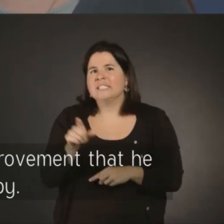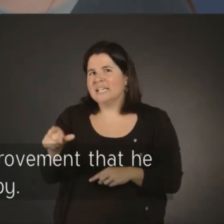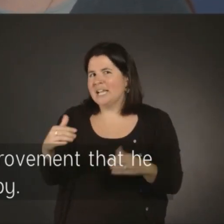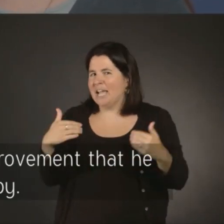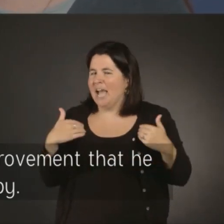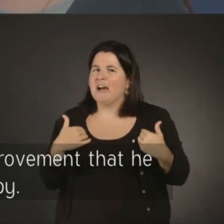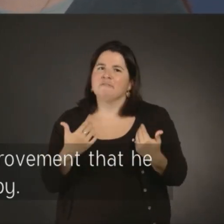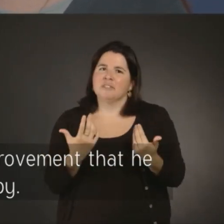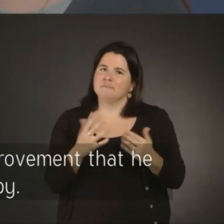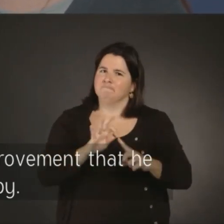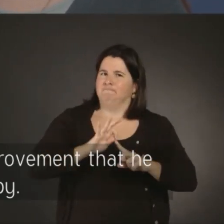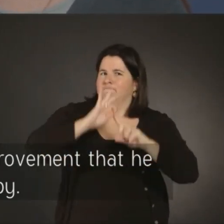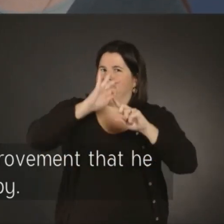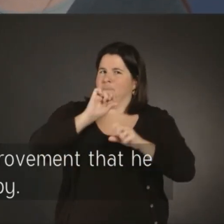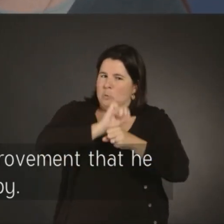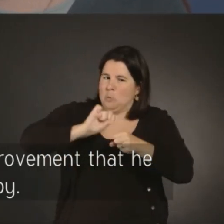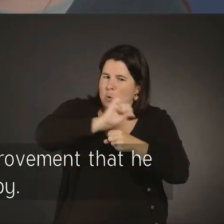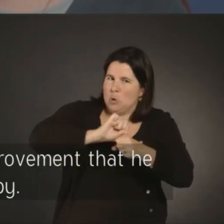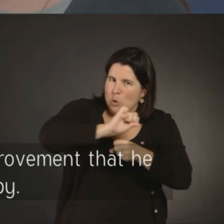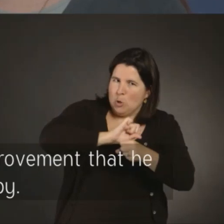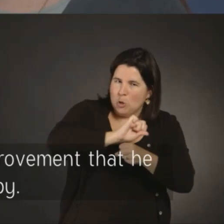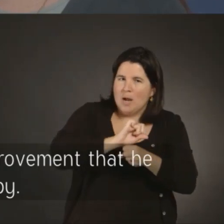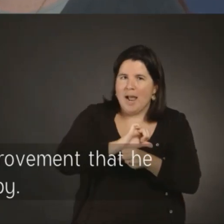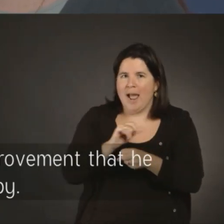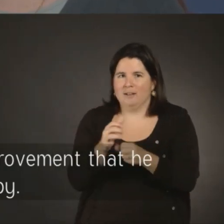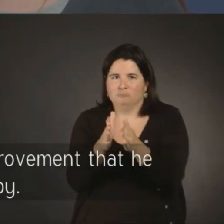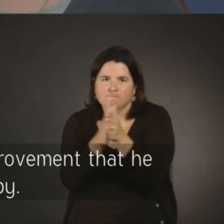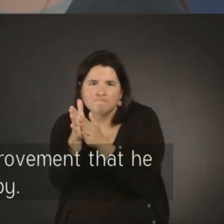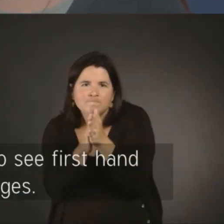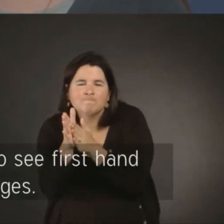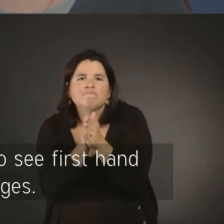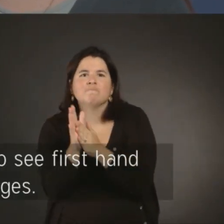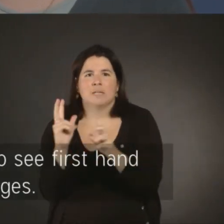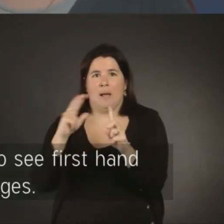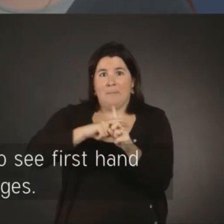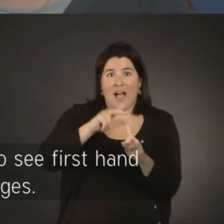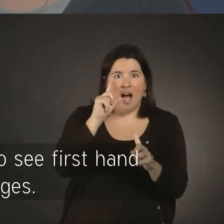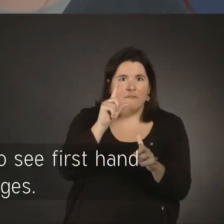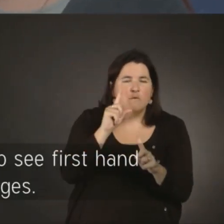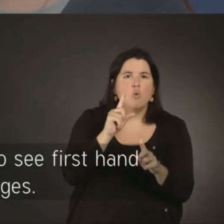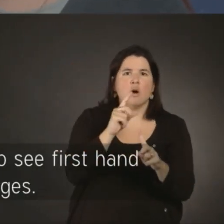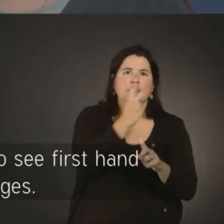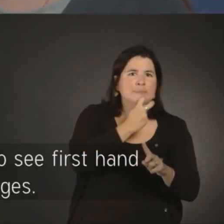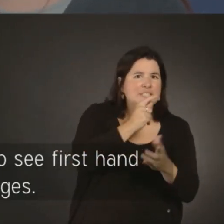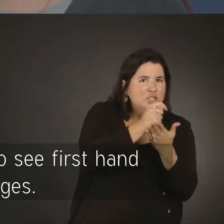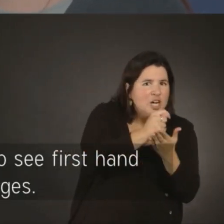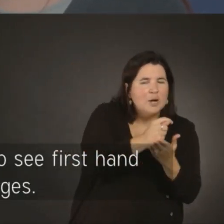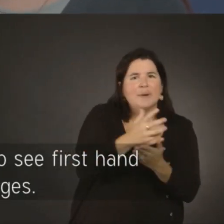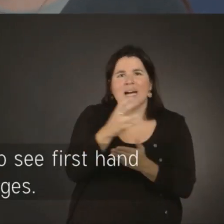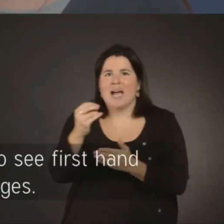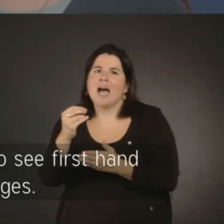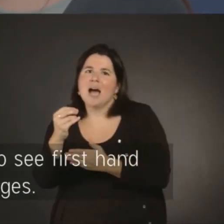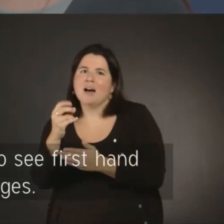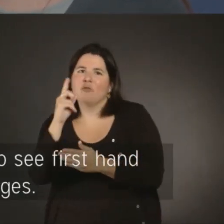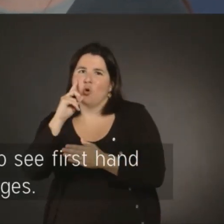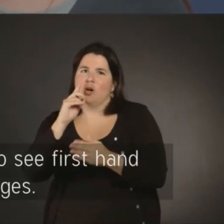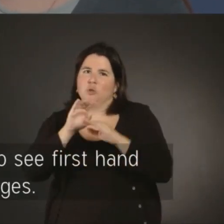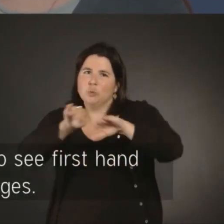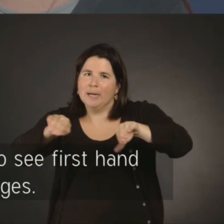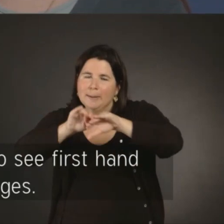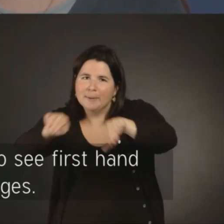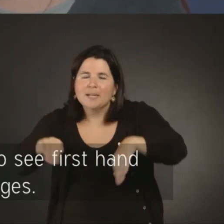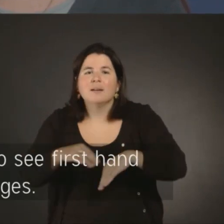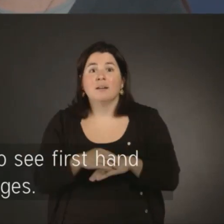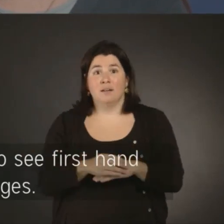improvement that he has applied to both swimming and speech therapy. During our time together, I have been humbled to